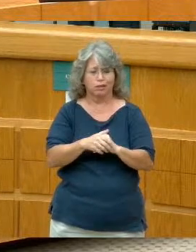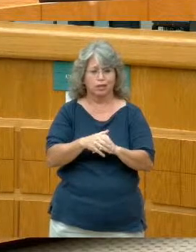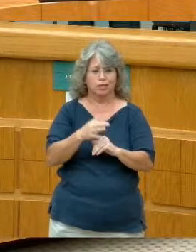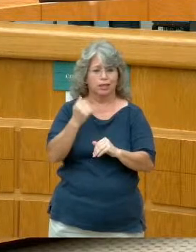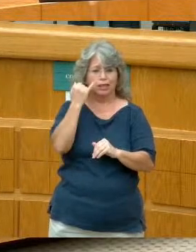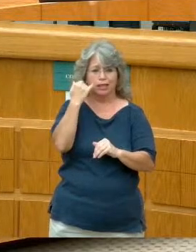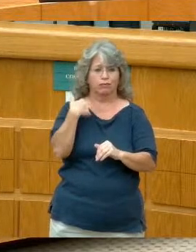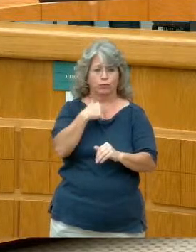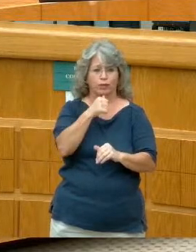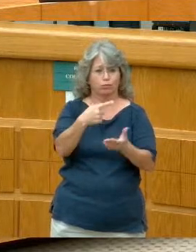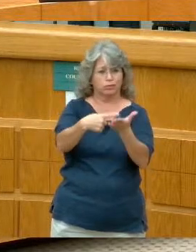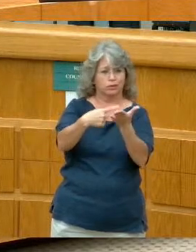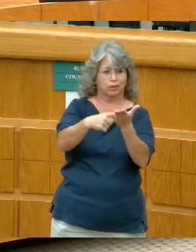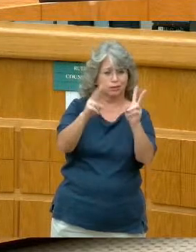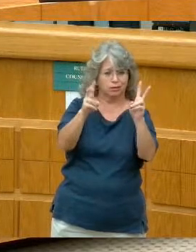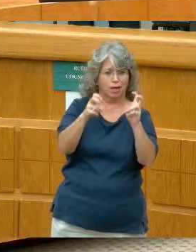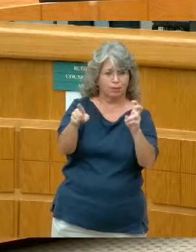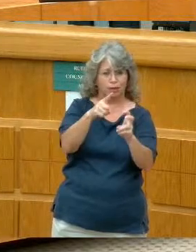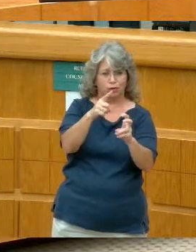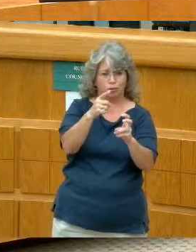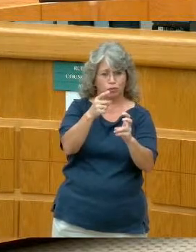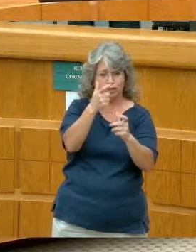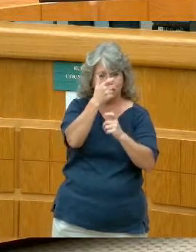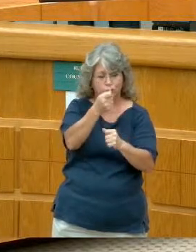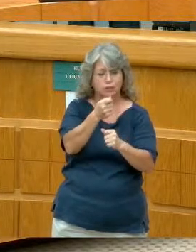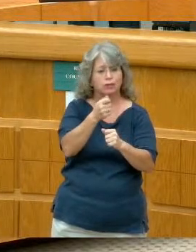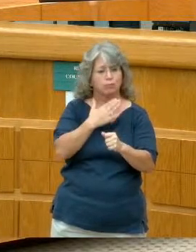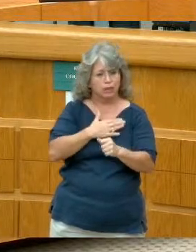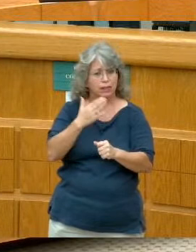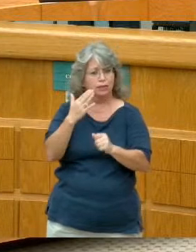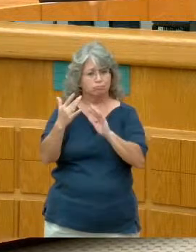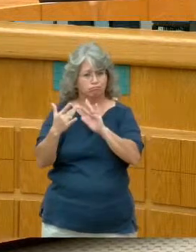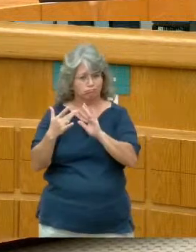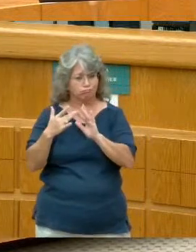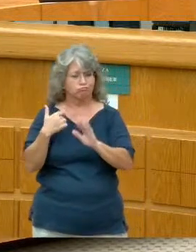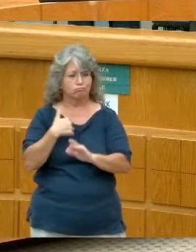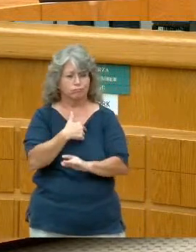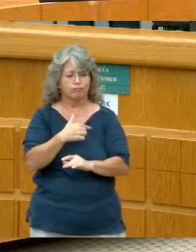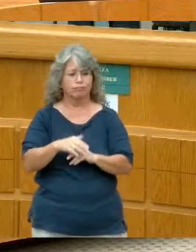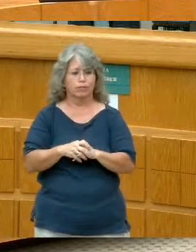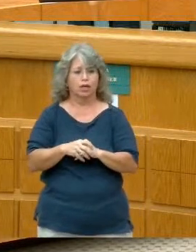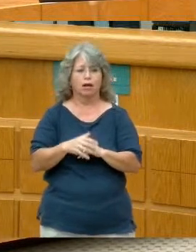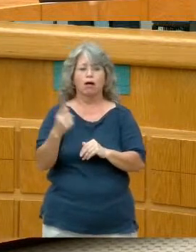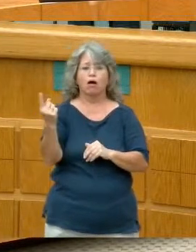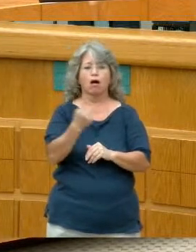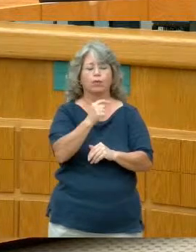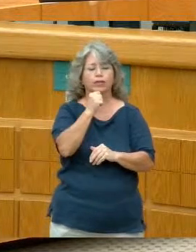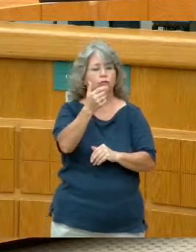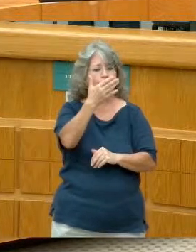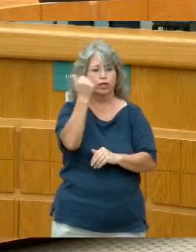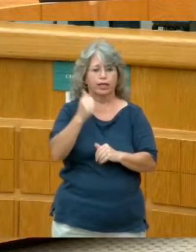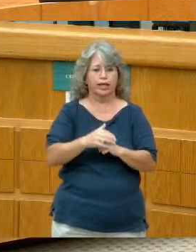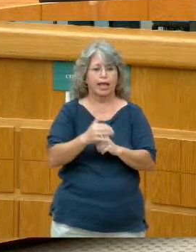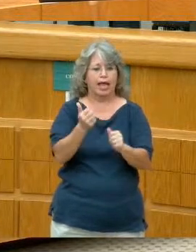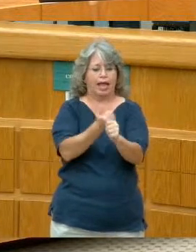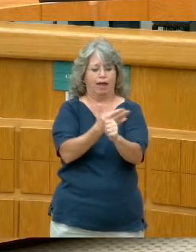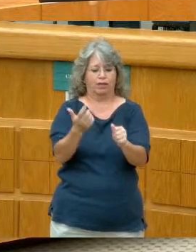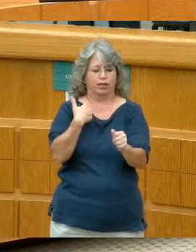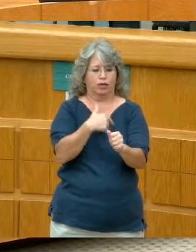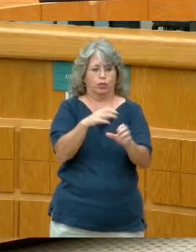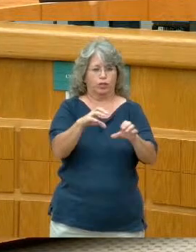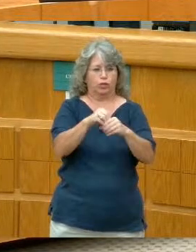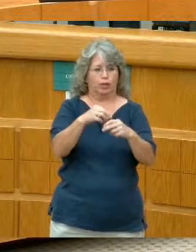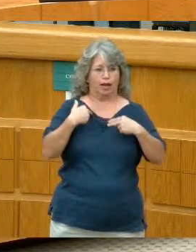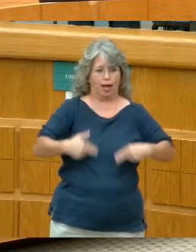topic that you are interested in, please let us know. And as always, don't forget, everything we